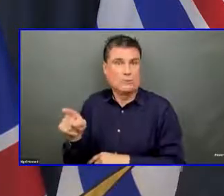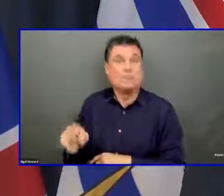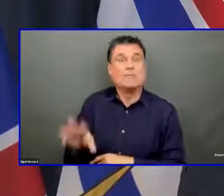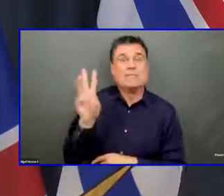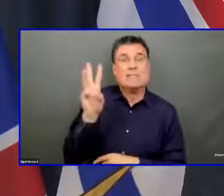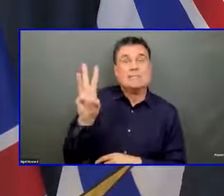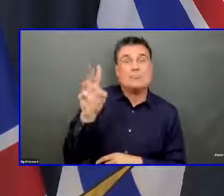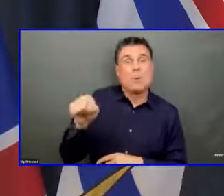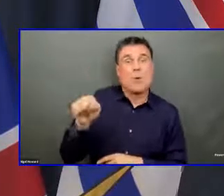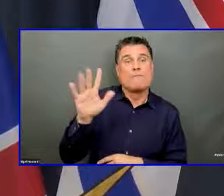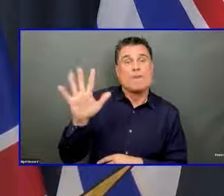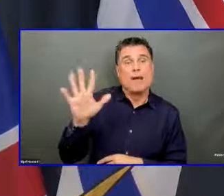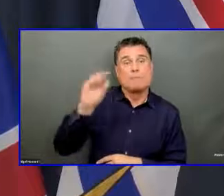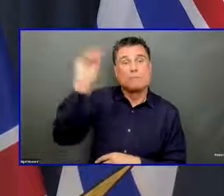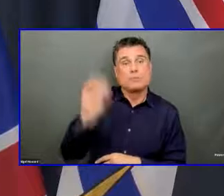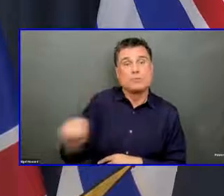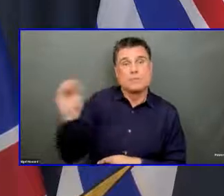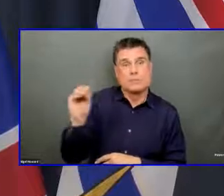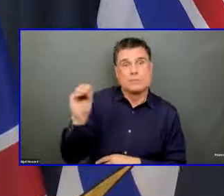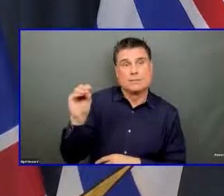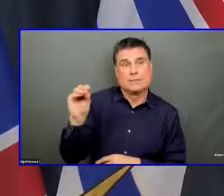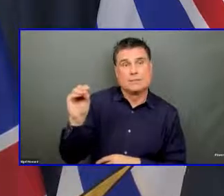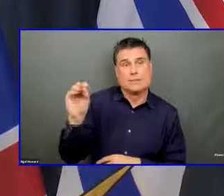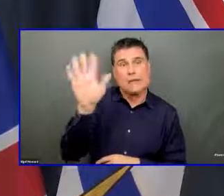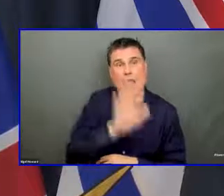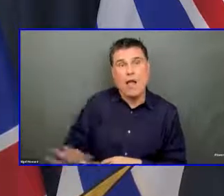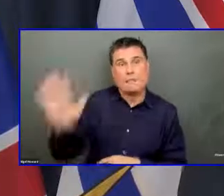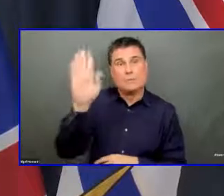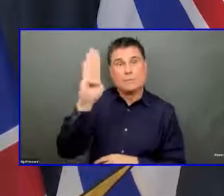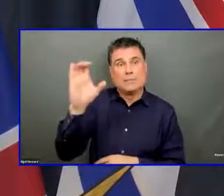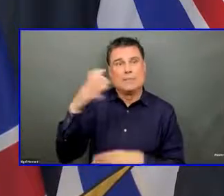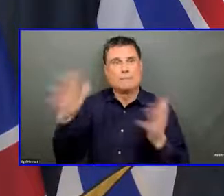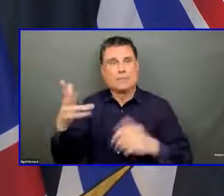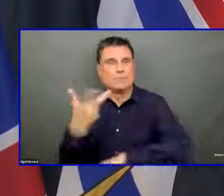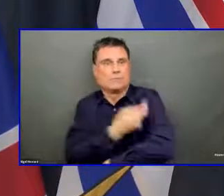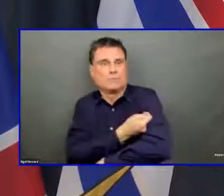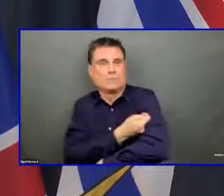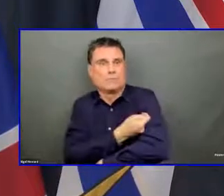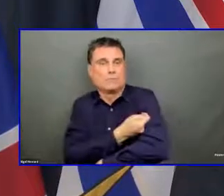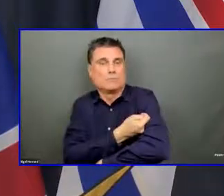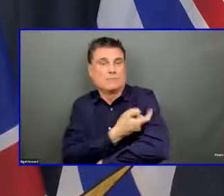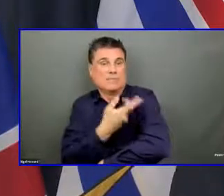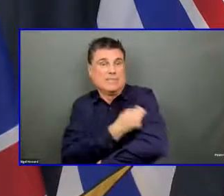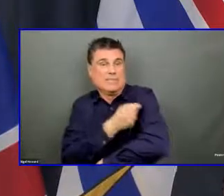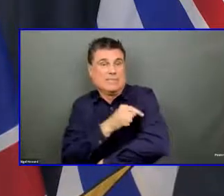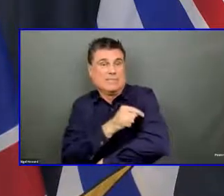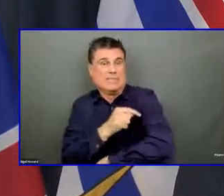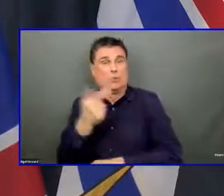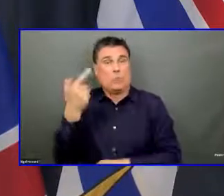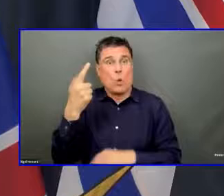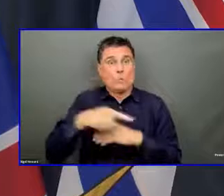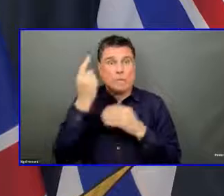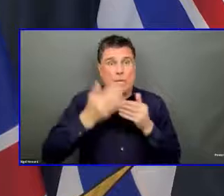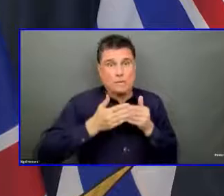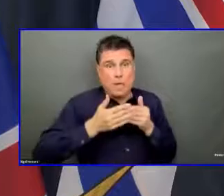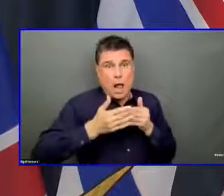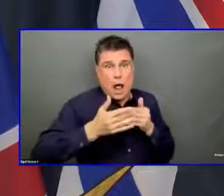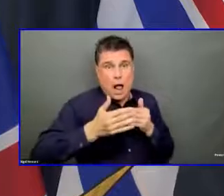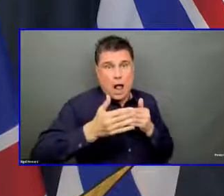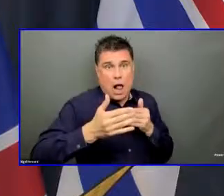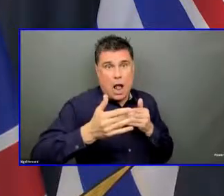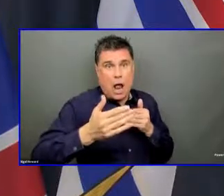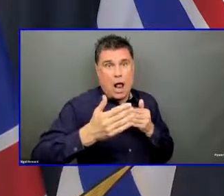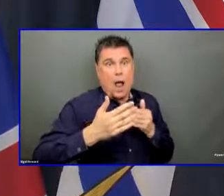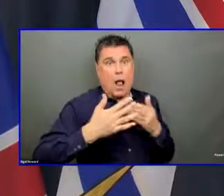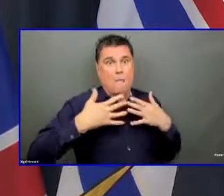takes up to 21 days for that first dose to reach maximum effectiveness. We know that while vaccines are not 100% effective, and we